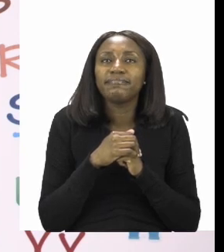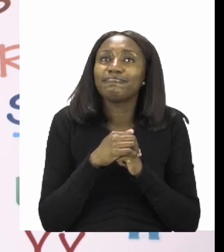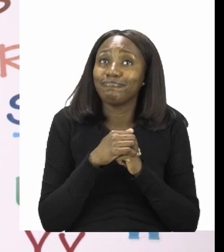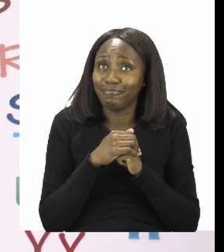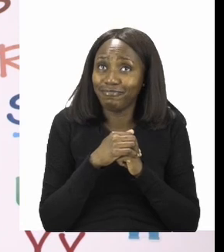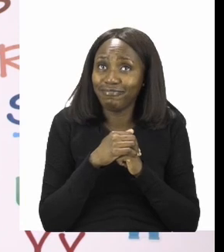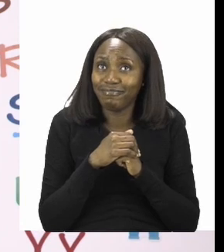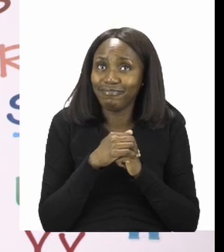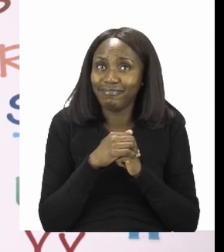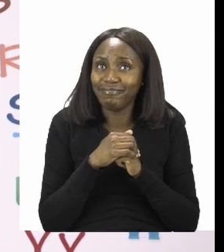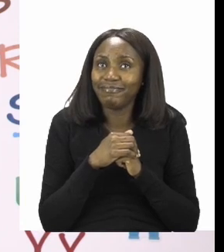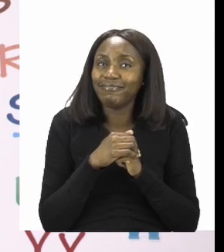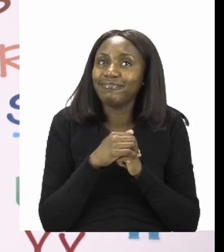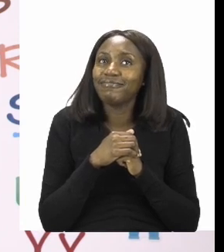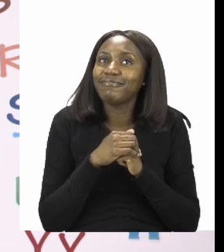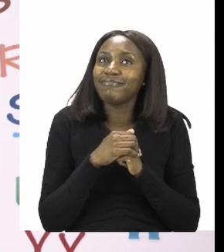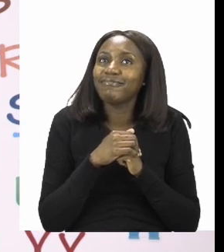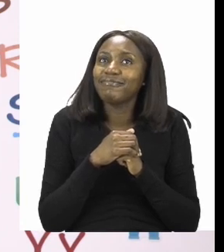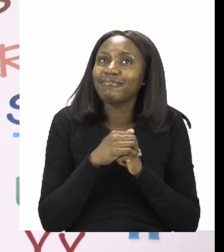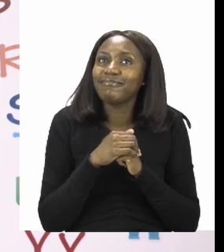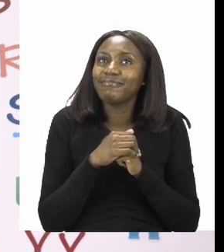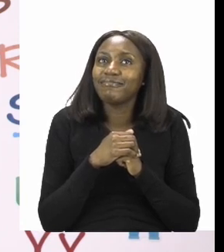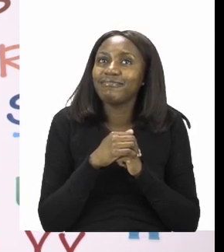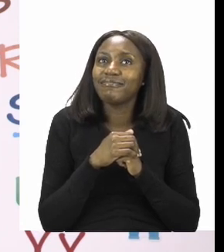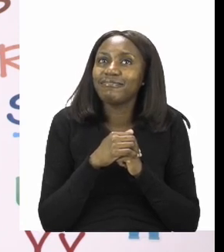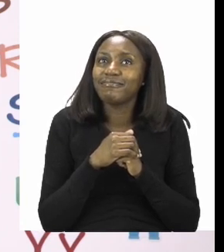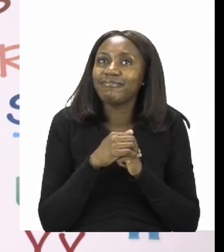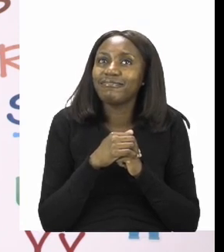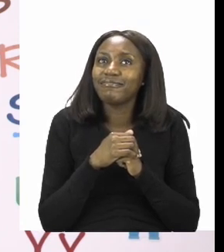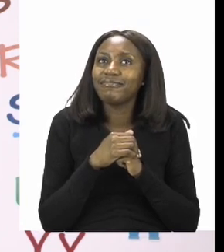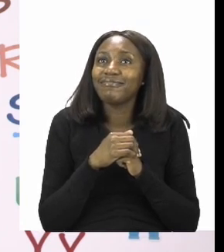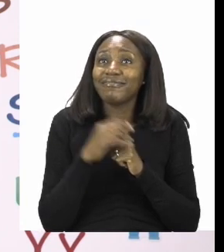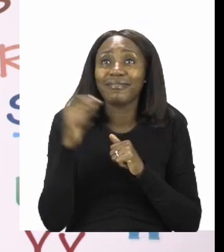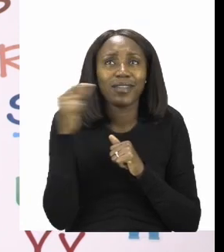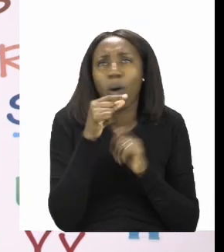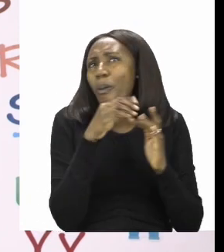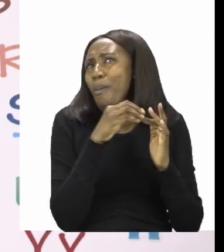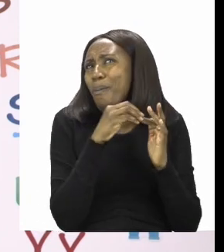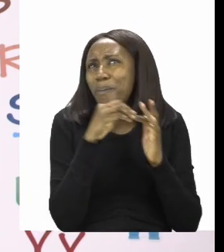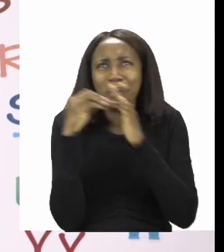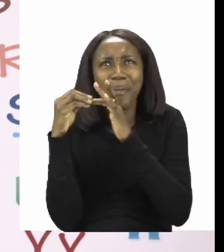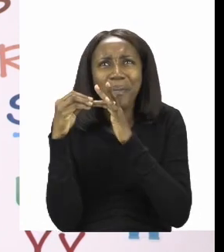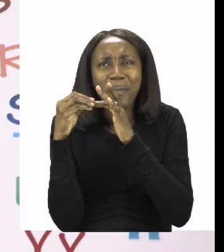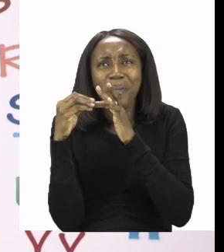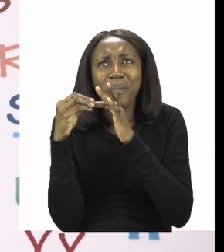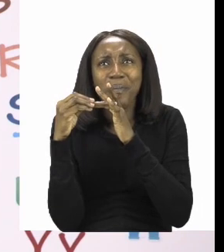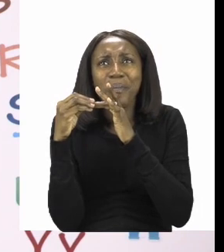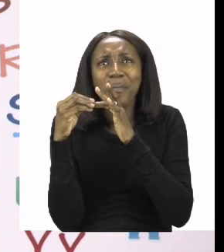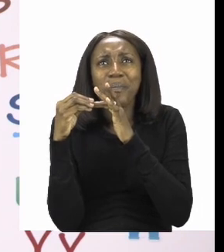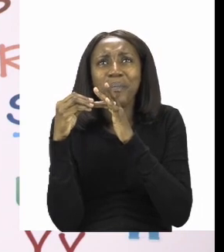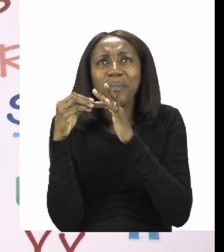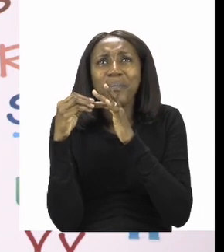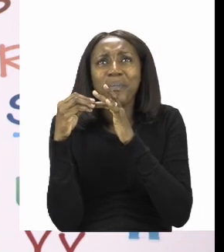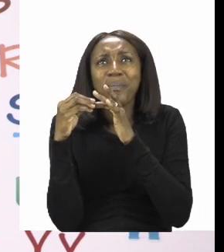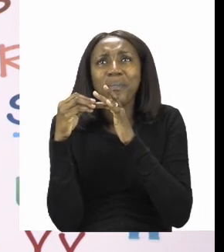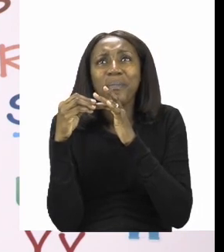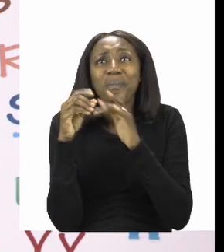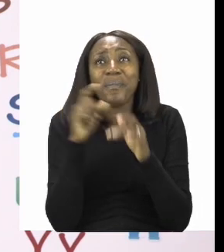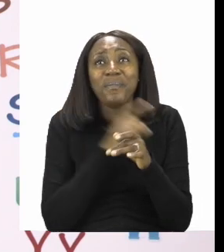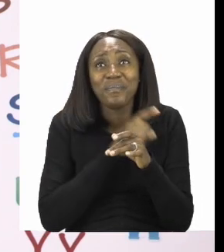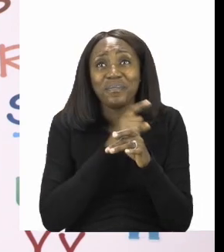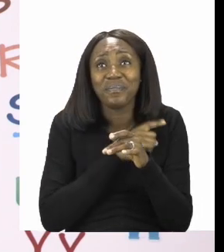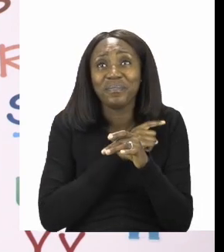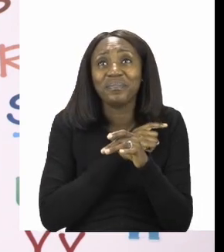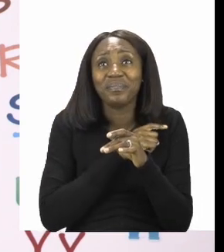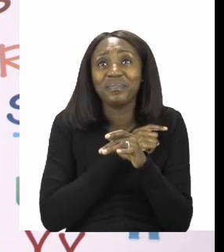feet. Now this is what makes G very special because its feet likes to